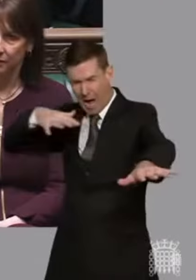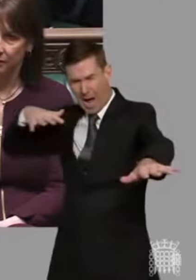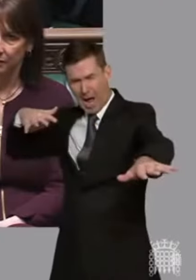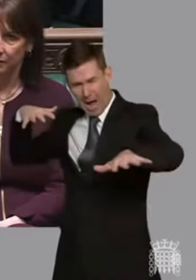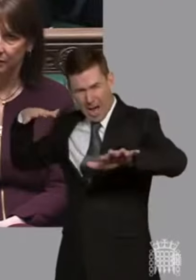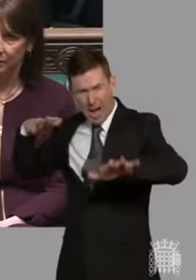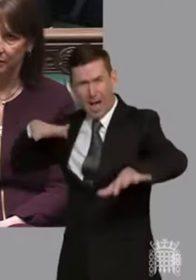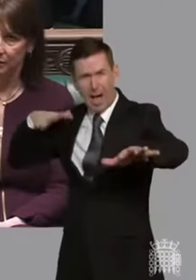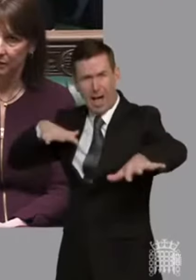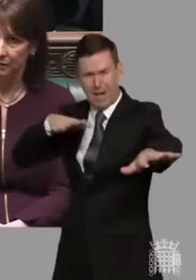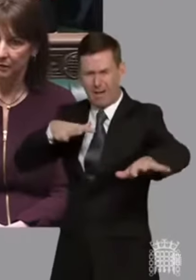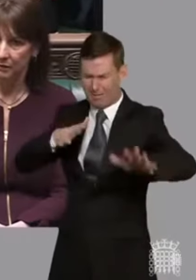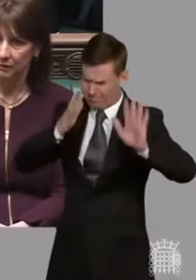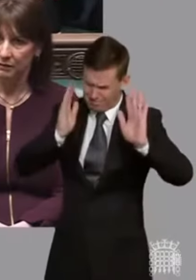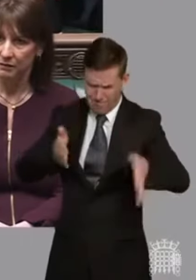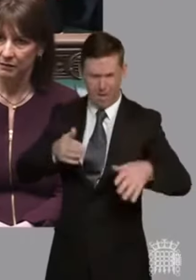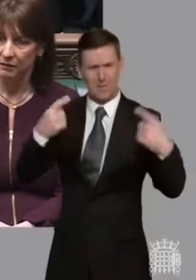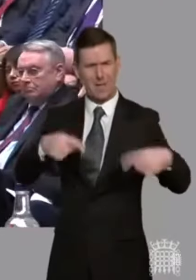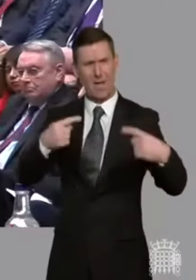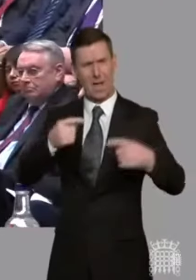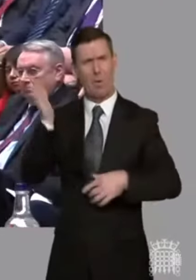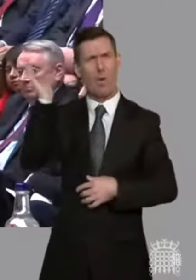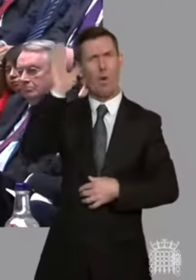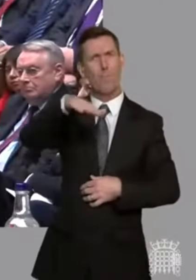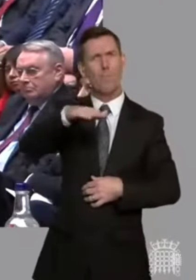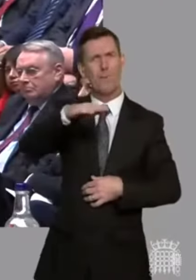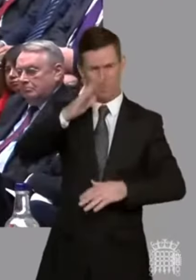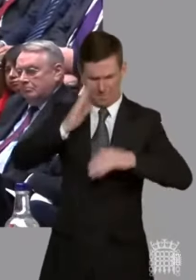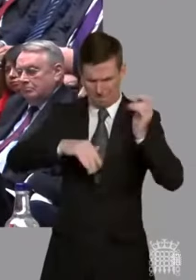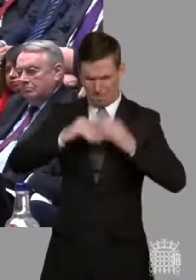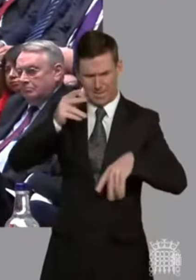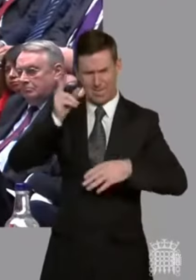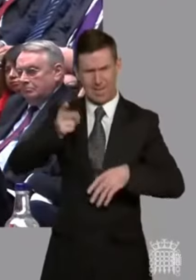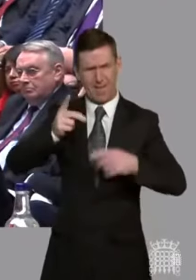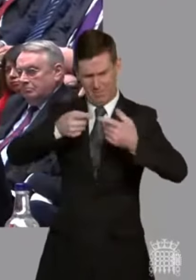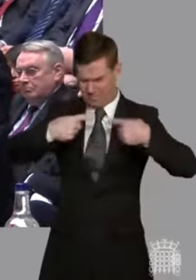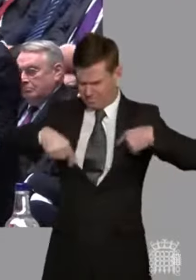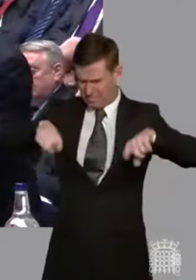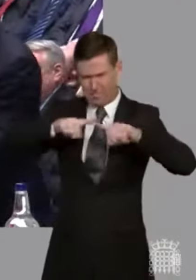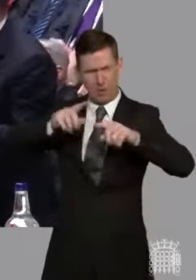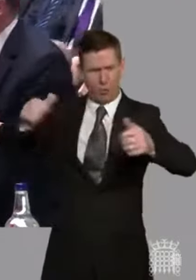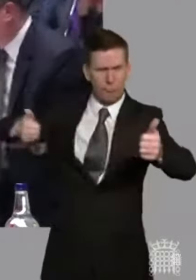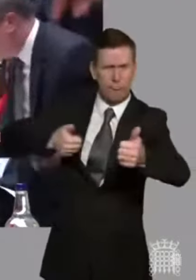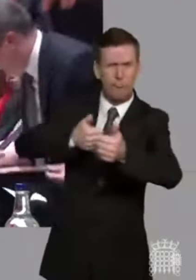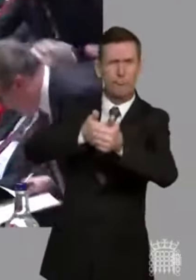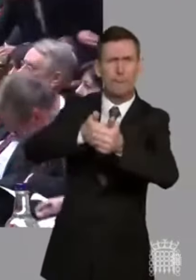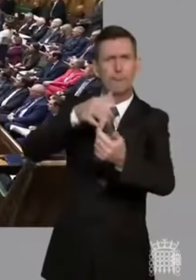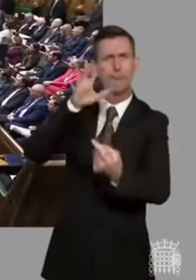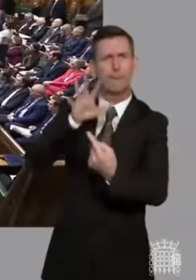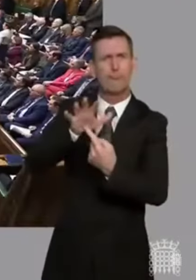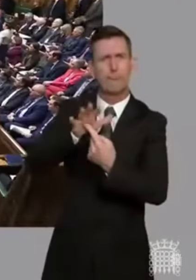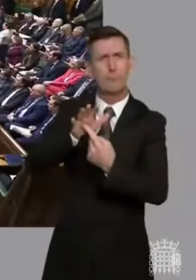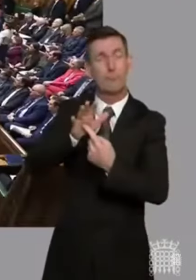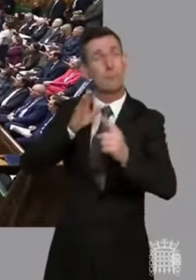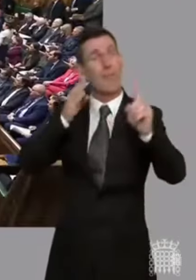be with them in that rebuild on the way to a two-state solution. Patricia